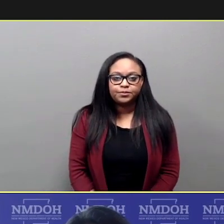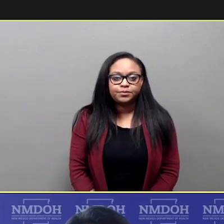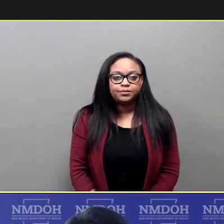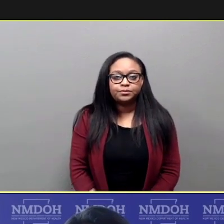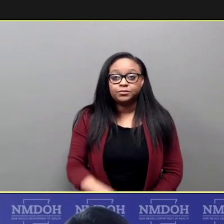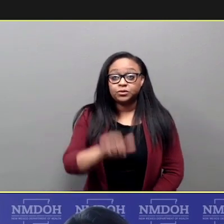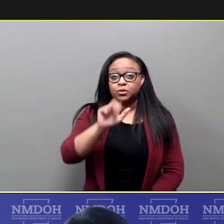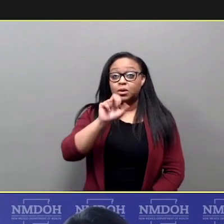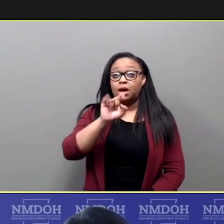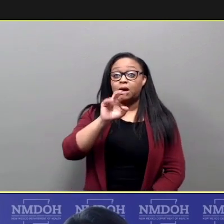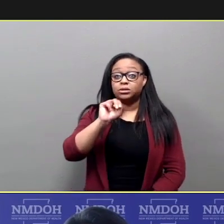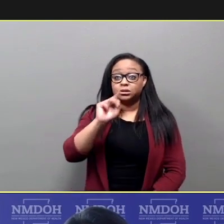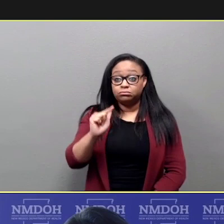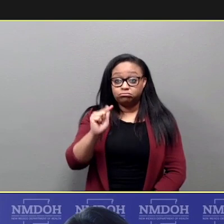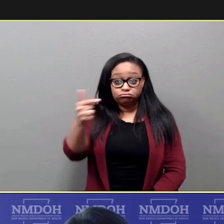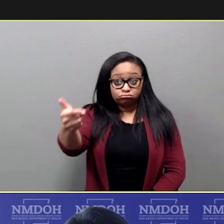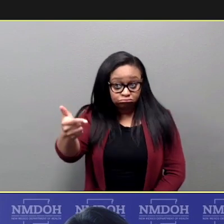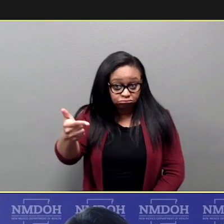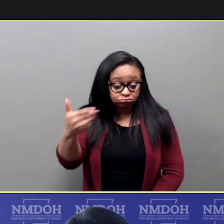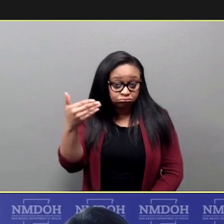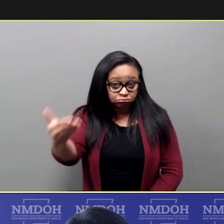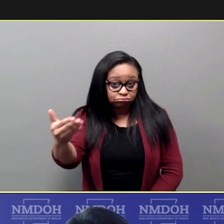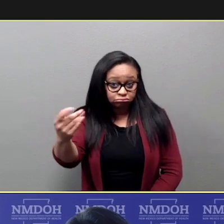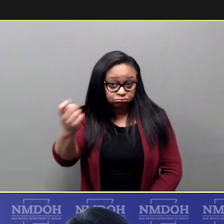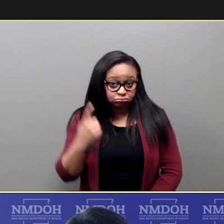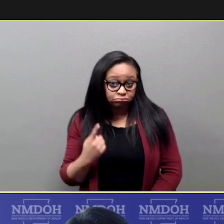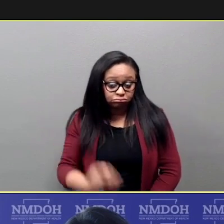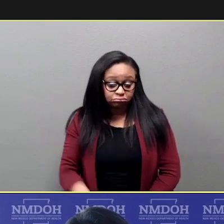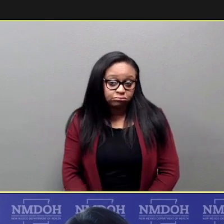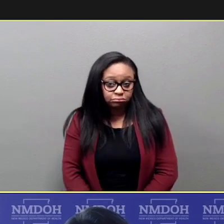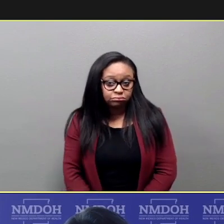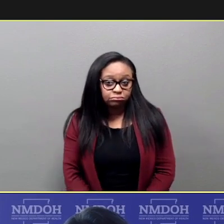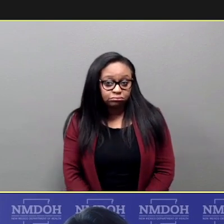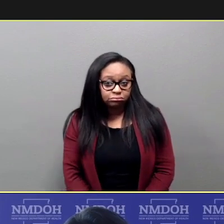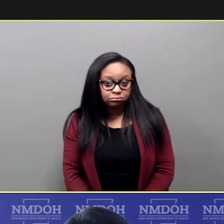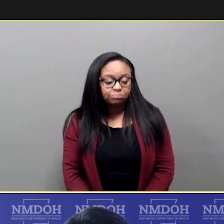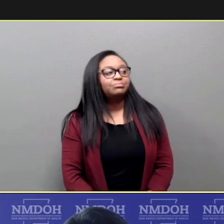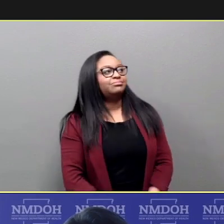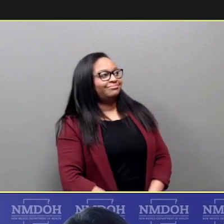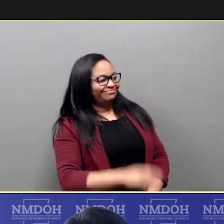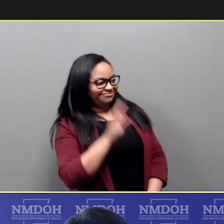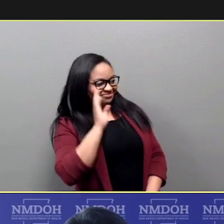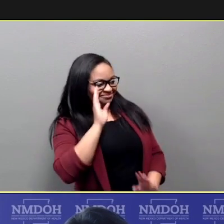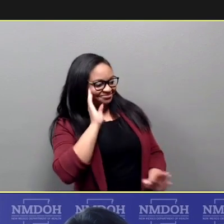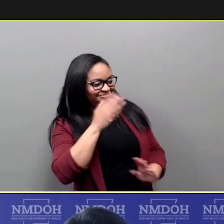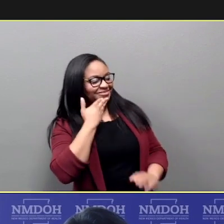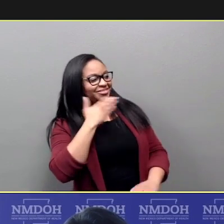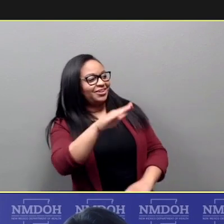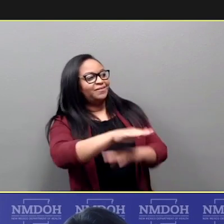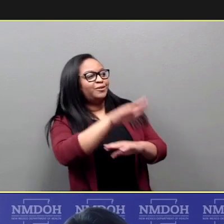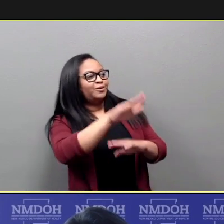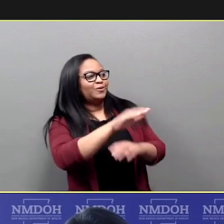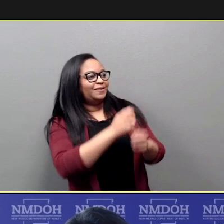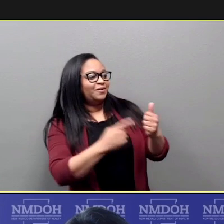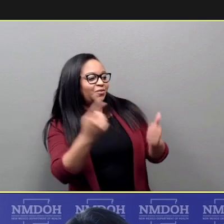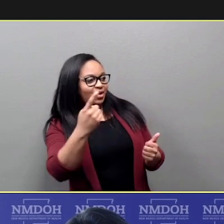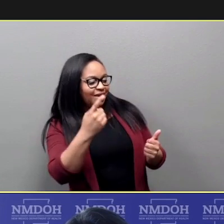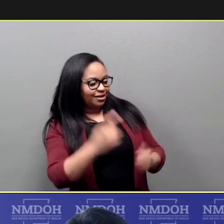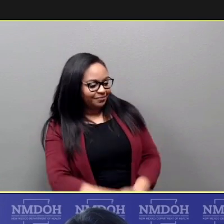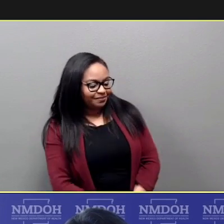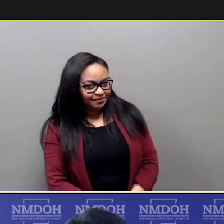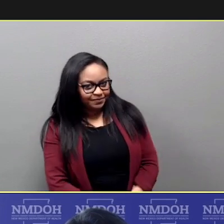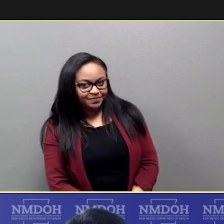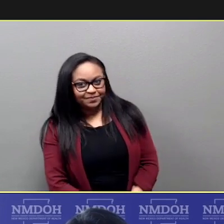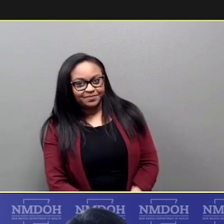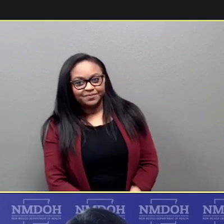Austin, you're unmuted. You should be able to unmute yourself. And hey, good afternoon. Good afternoon, everybody. Thanks for the time. Can everybody hear me